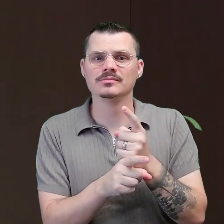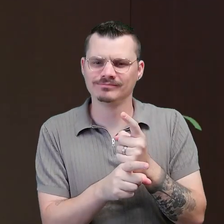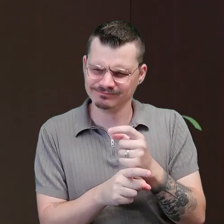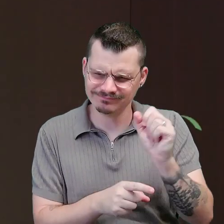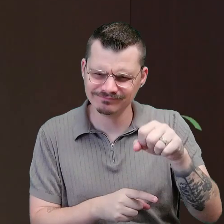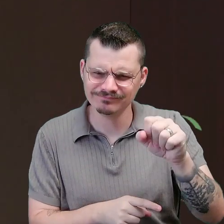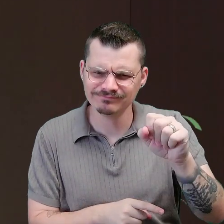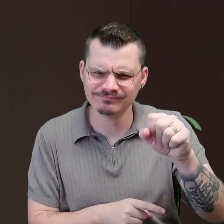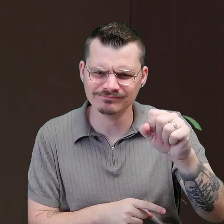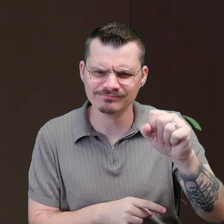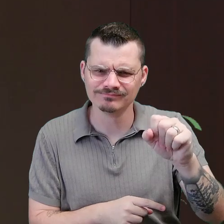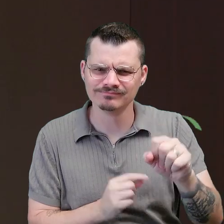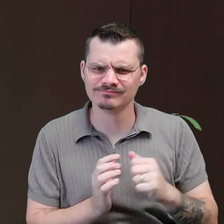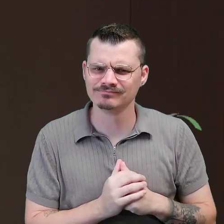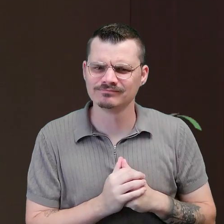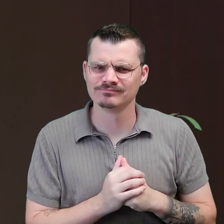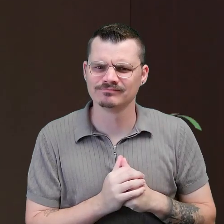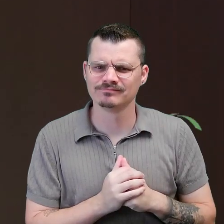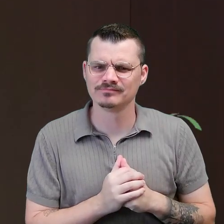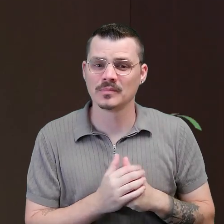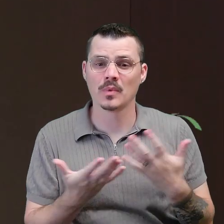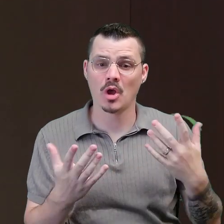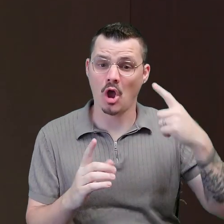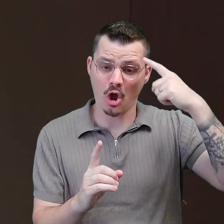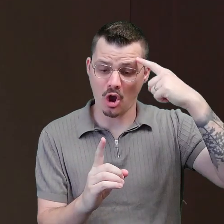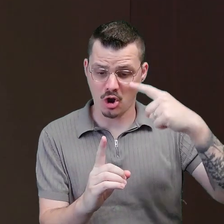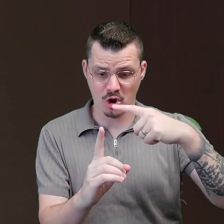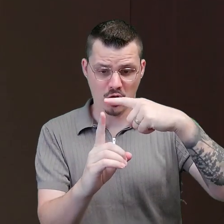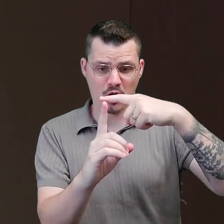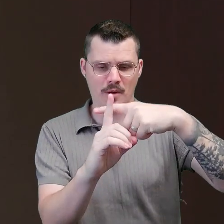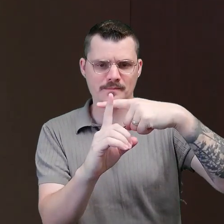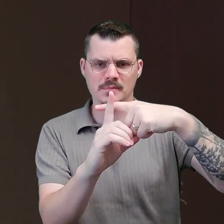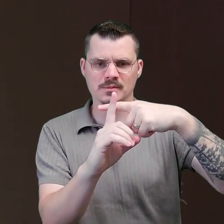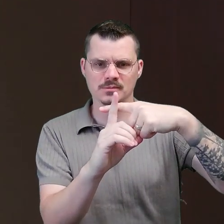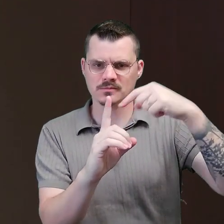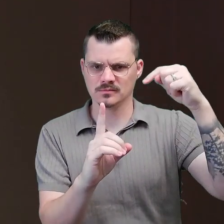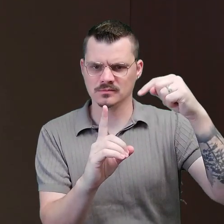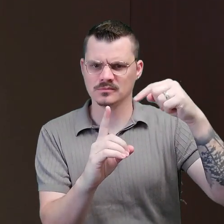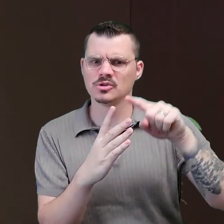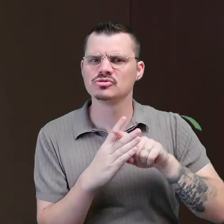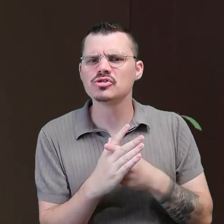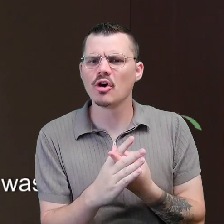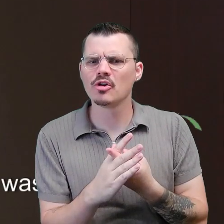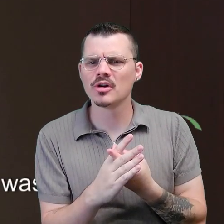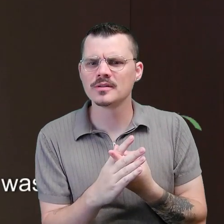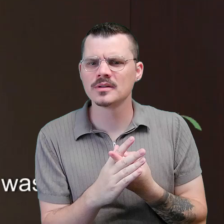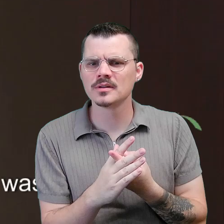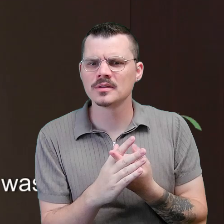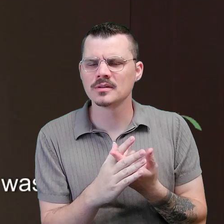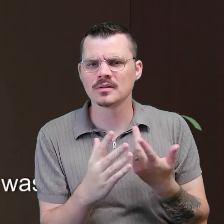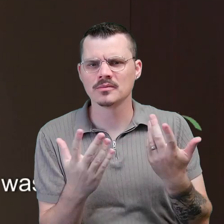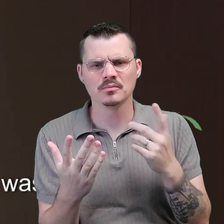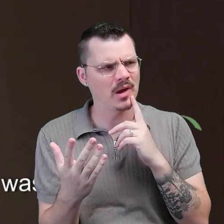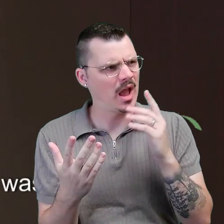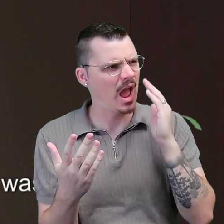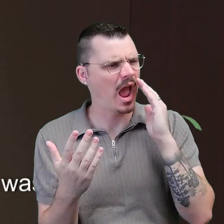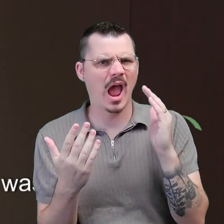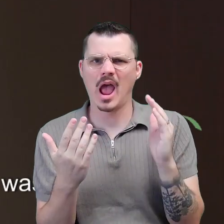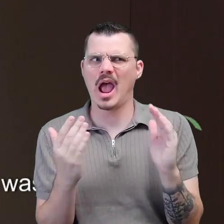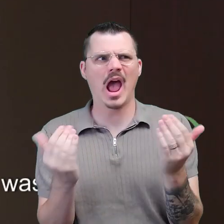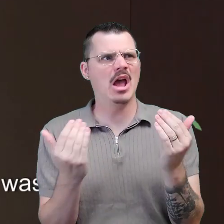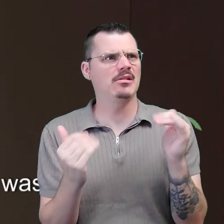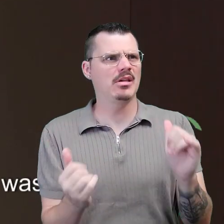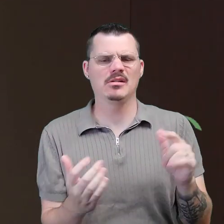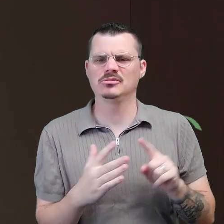yes. Oh my goodness. The optimism to start with. I don't know how this came about,